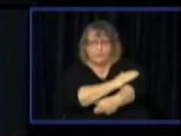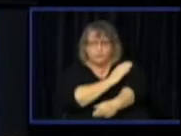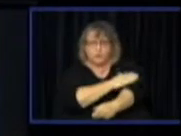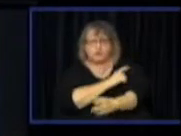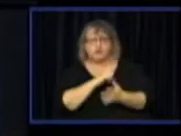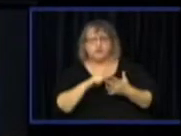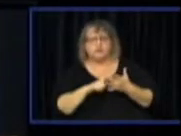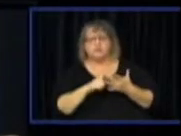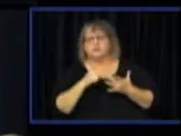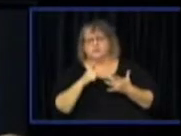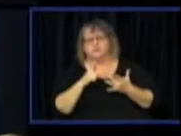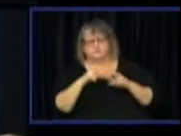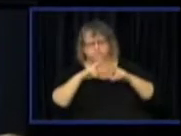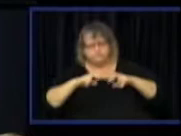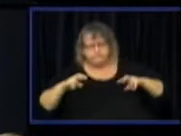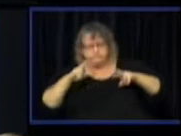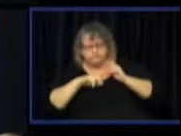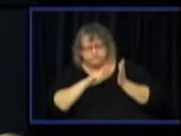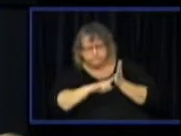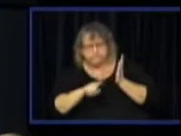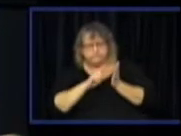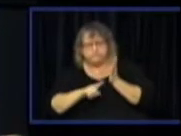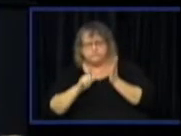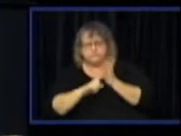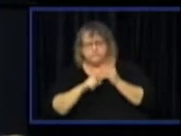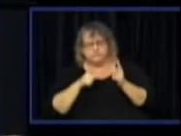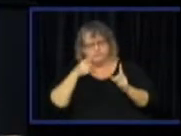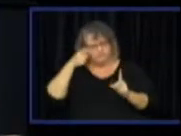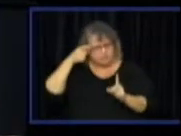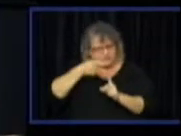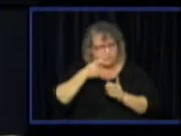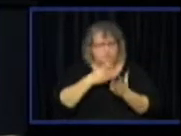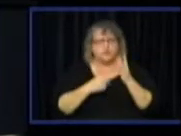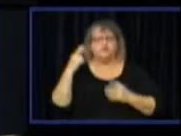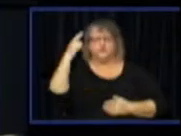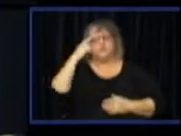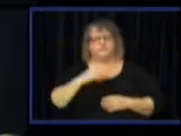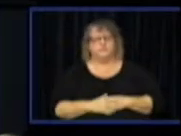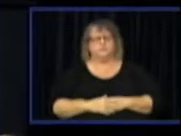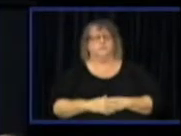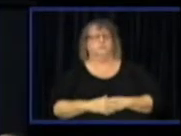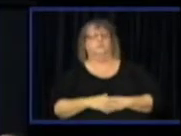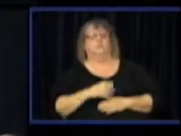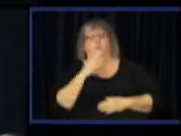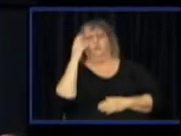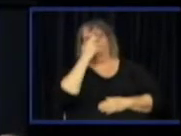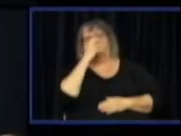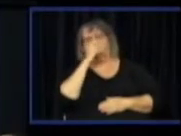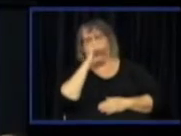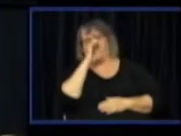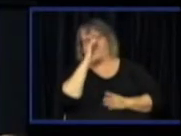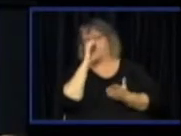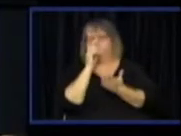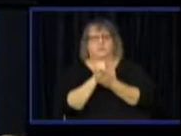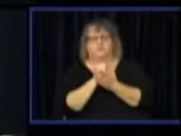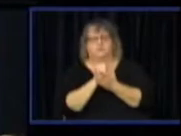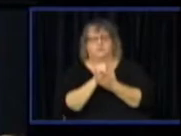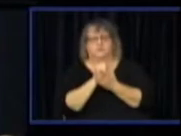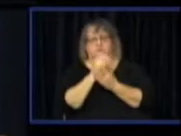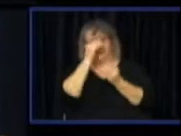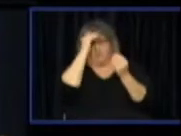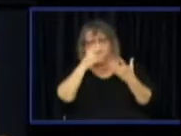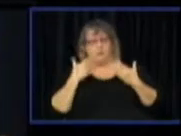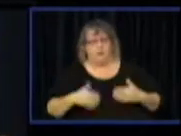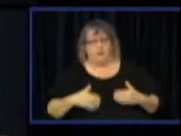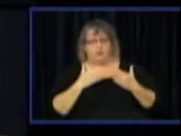And sort of tease out what that is and how we can lower that number. Wow, that is some incredible information, and thank you for